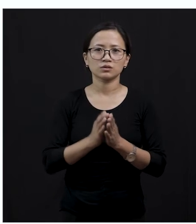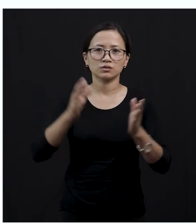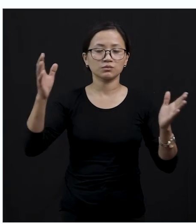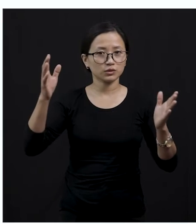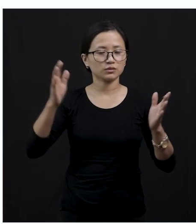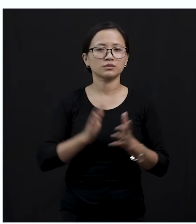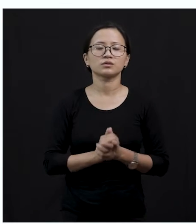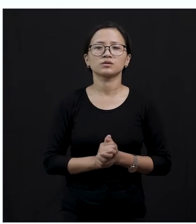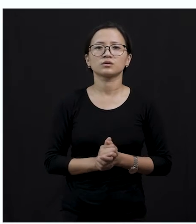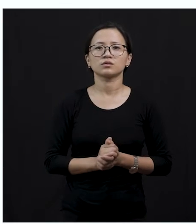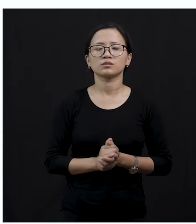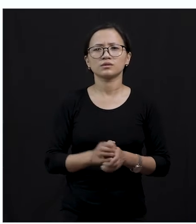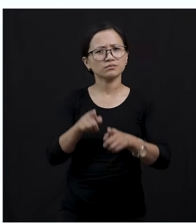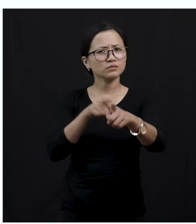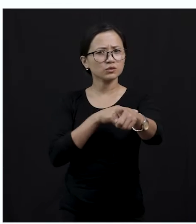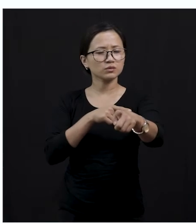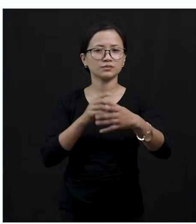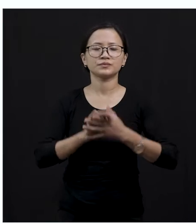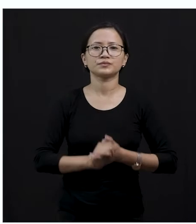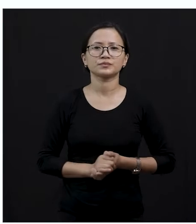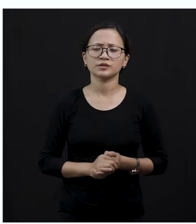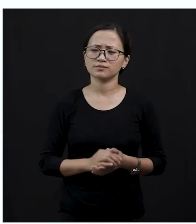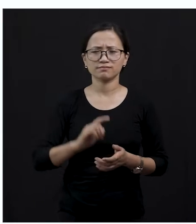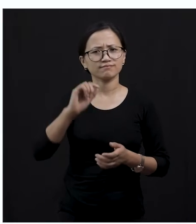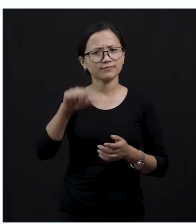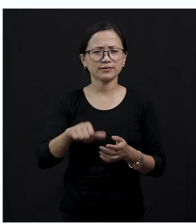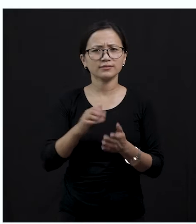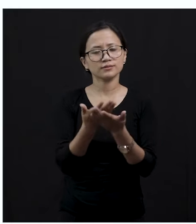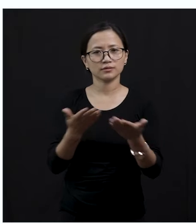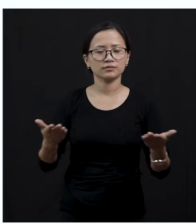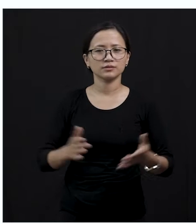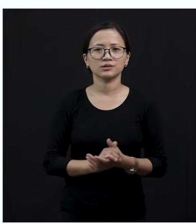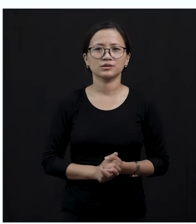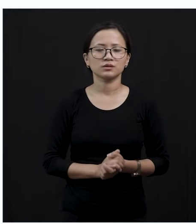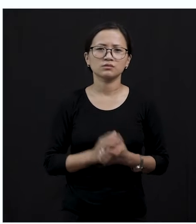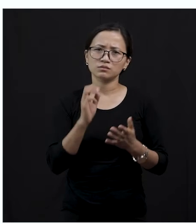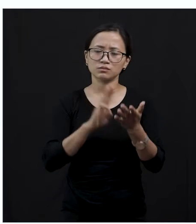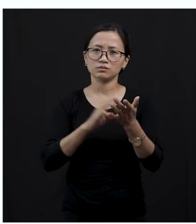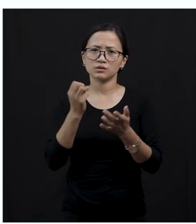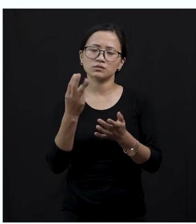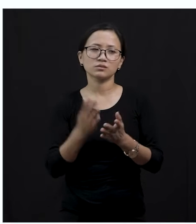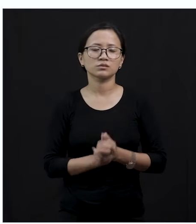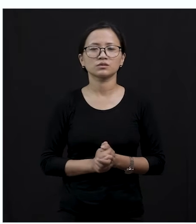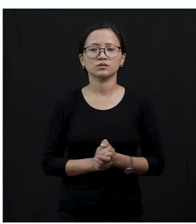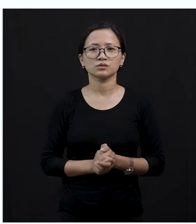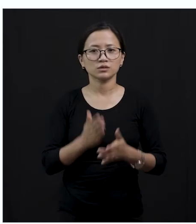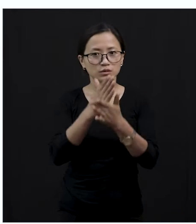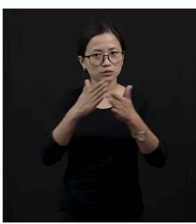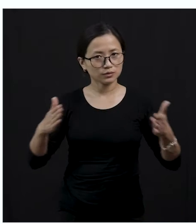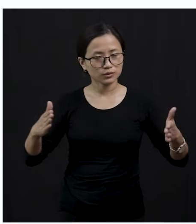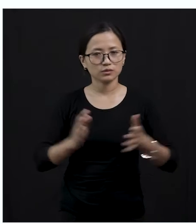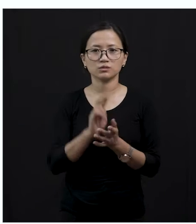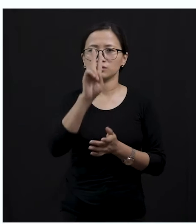it bigger, making it longer. All right, it can be anything. Now in mathematics we are